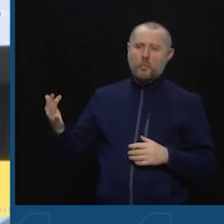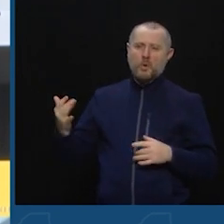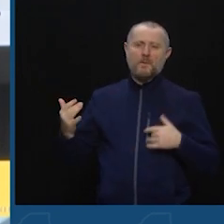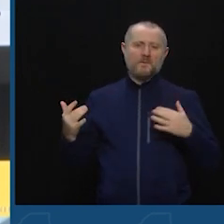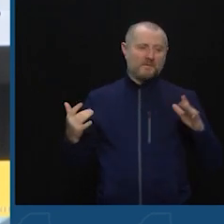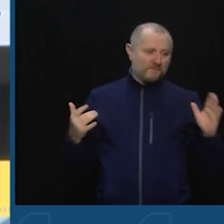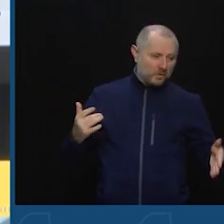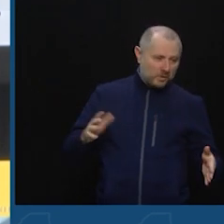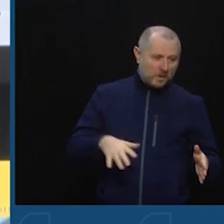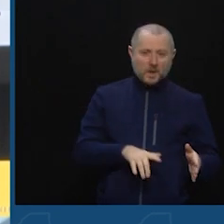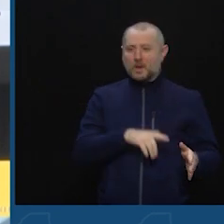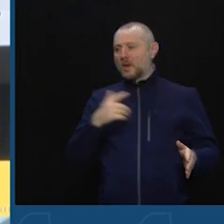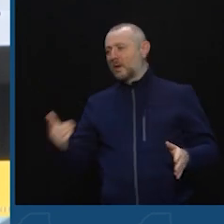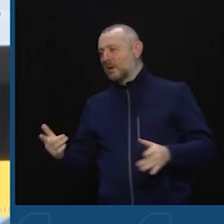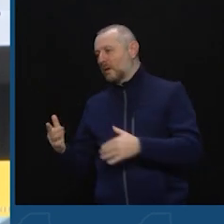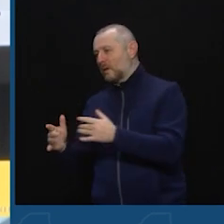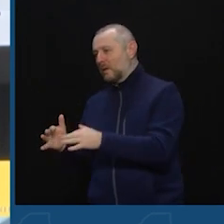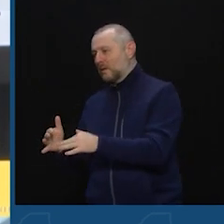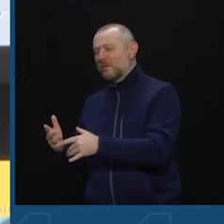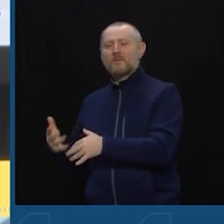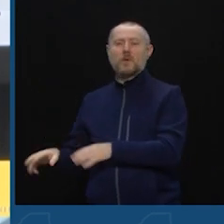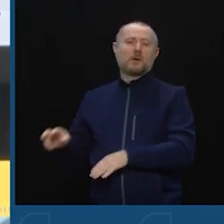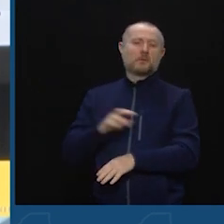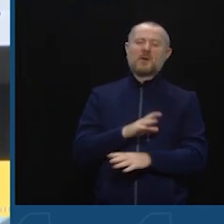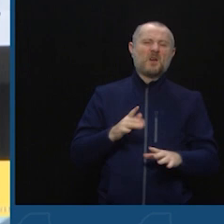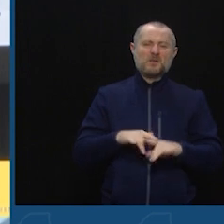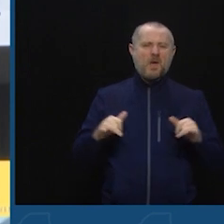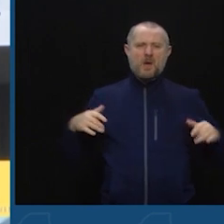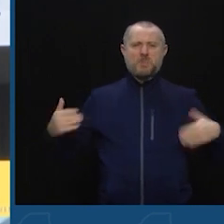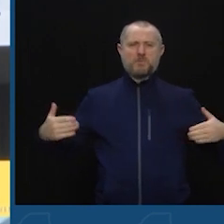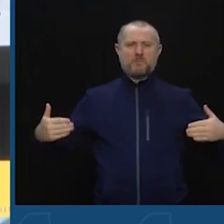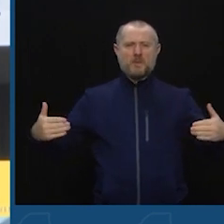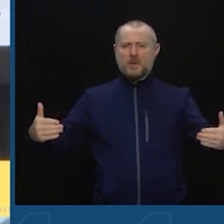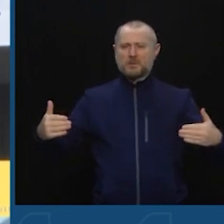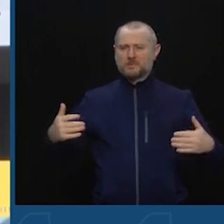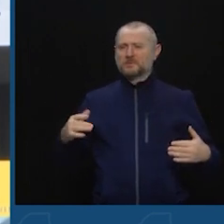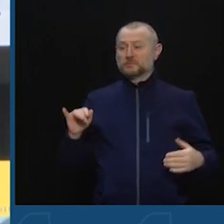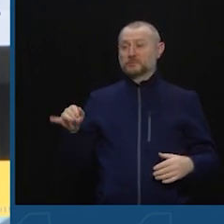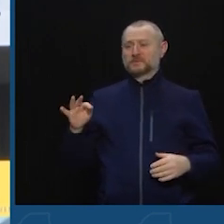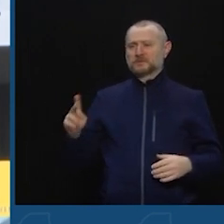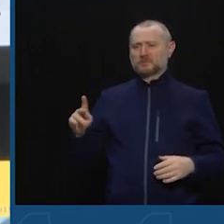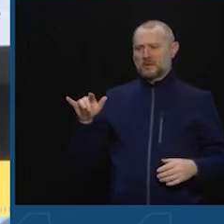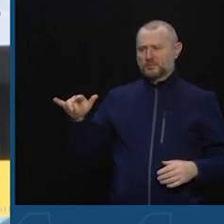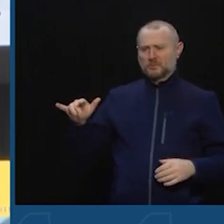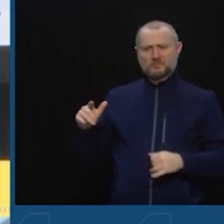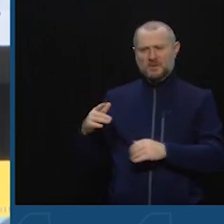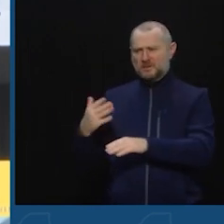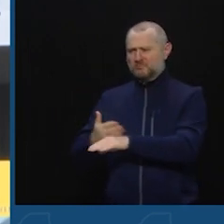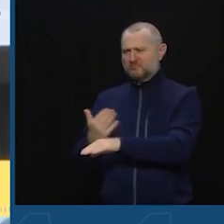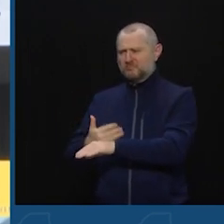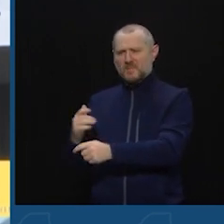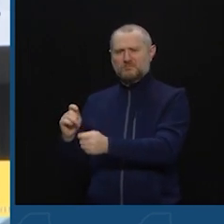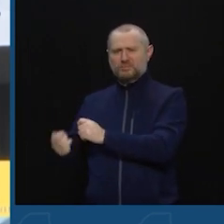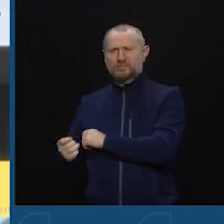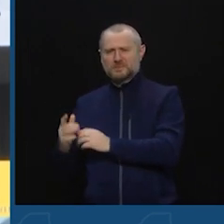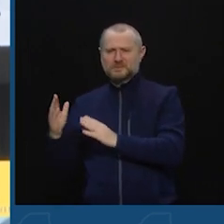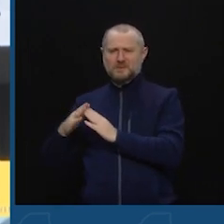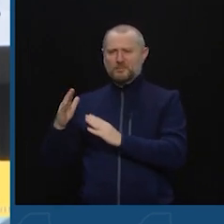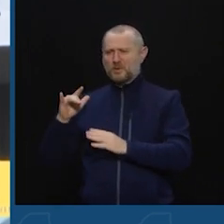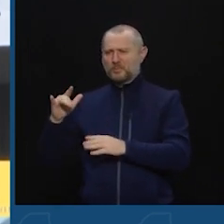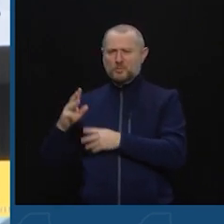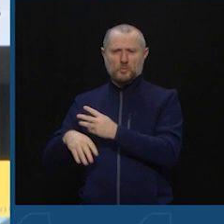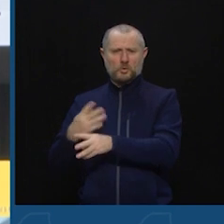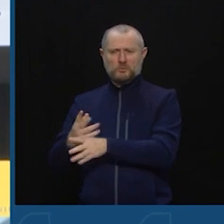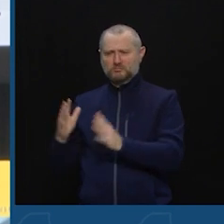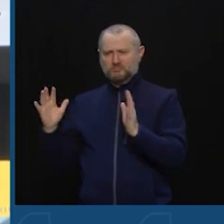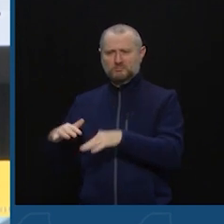same time, and I'm so proud of what we've done, transforming JFK into one of the greatest airports in the world, and also just saying, what about